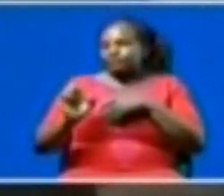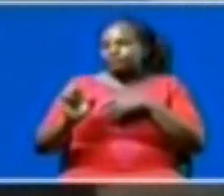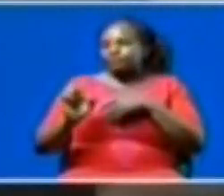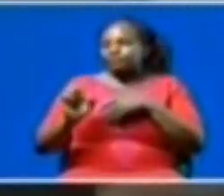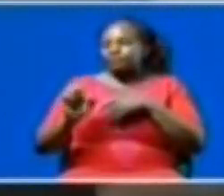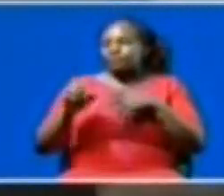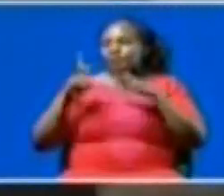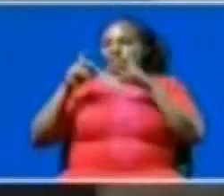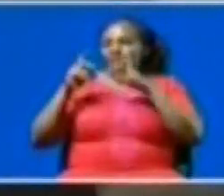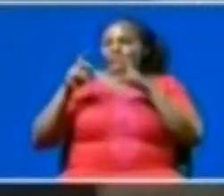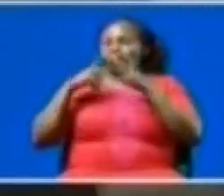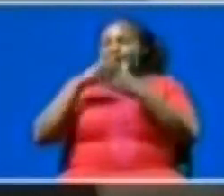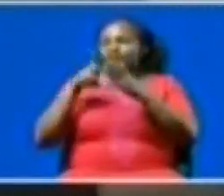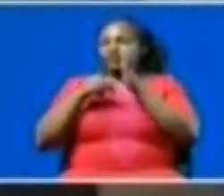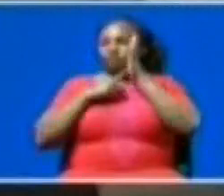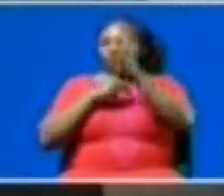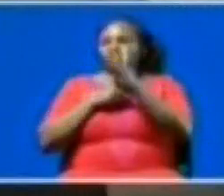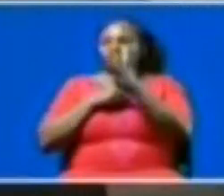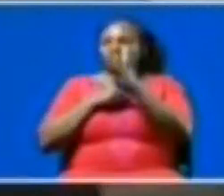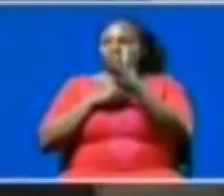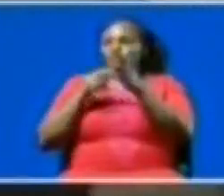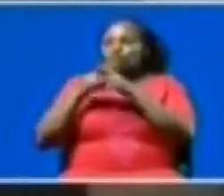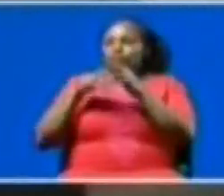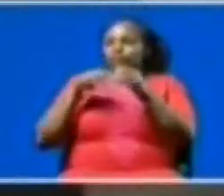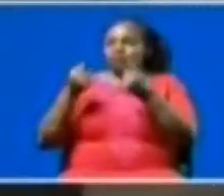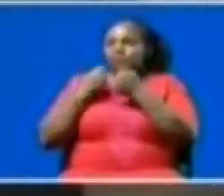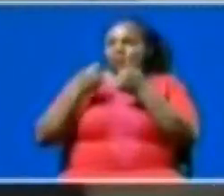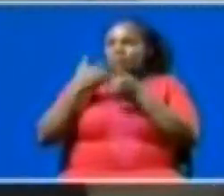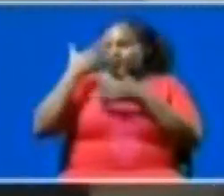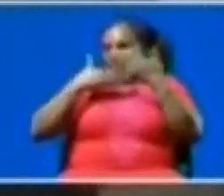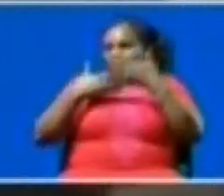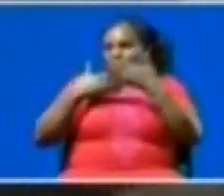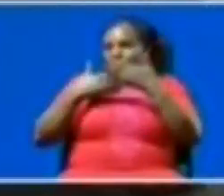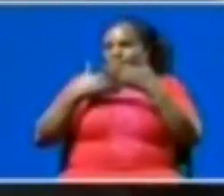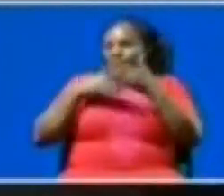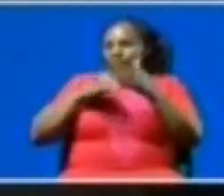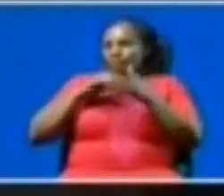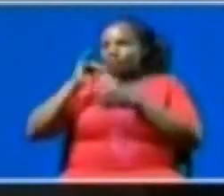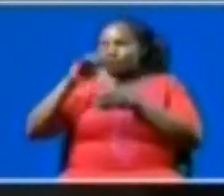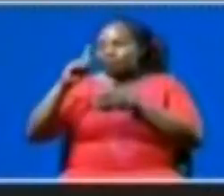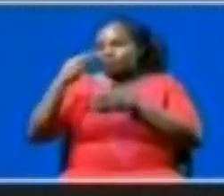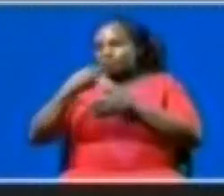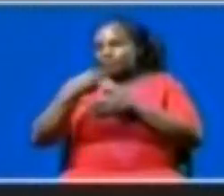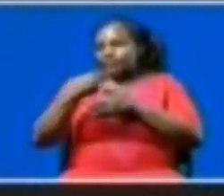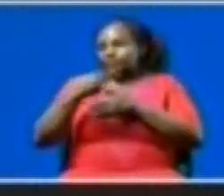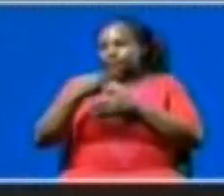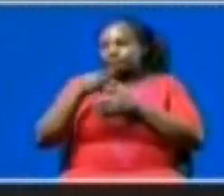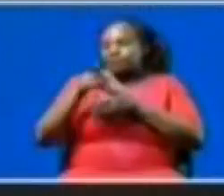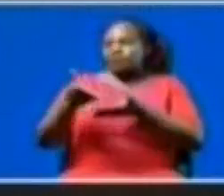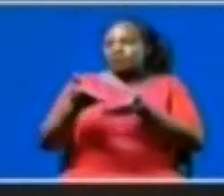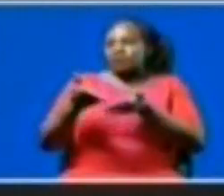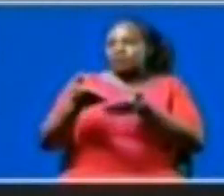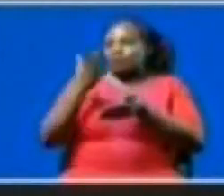It's a picture-perfect setting that is soon interrupted by the presence of Mama Ida Odinga. She is